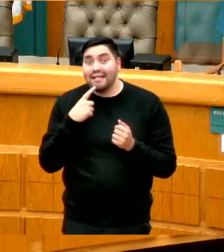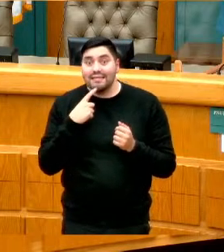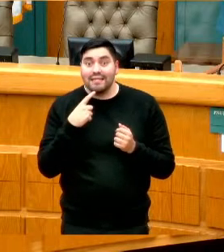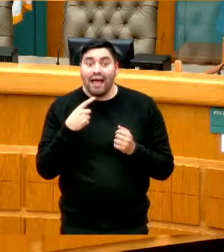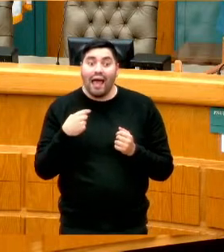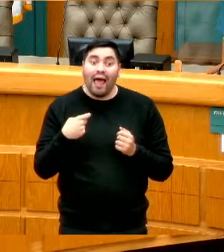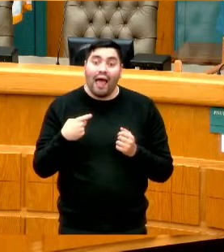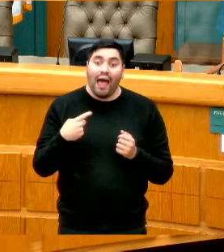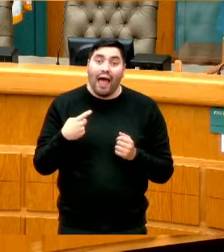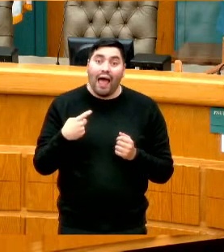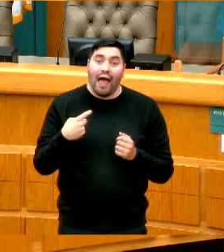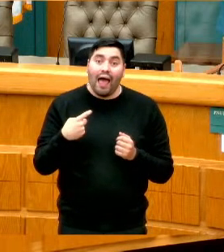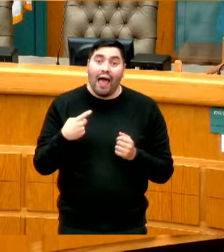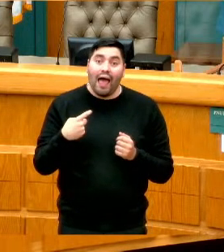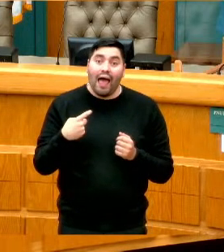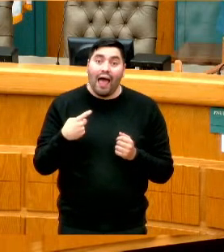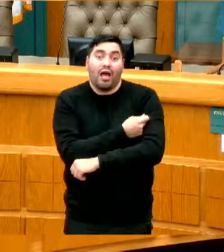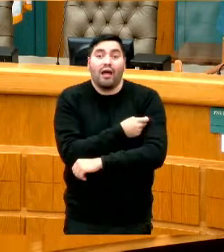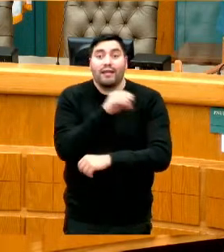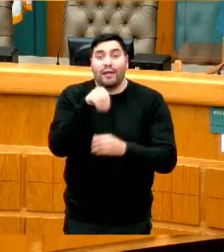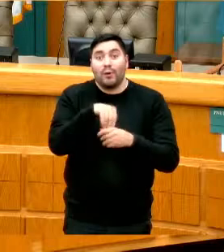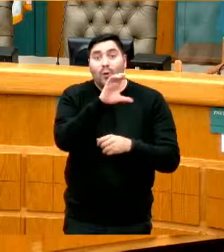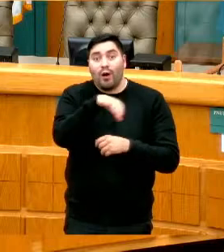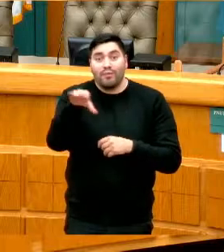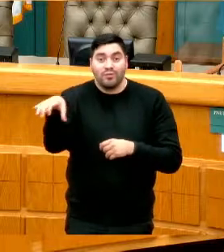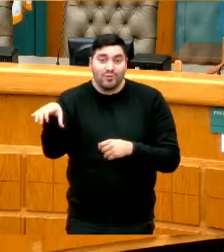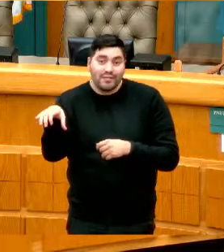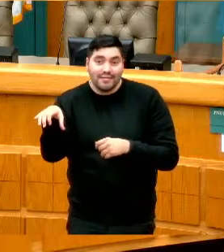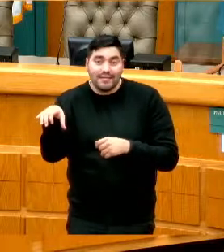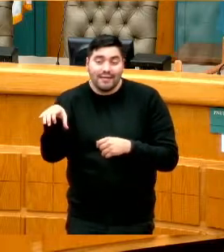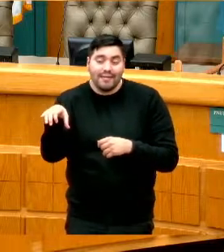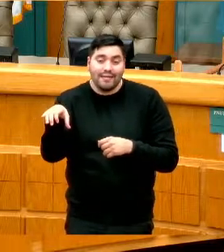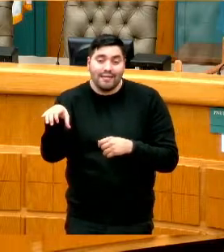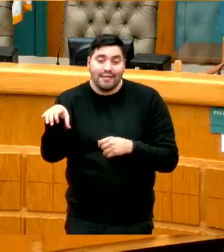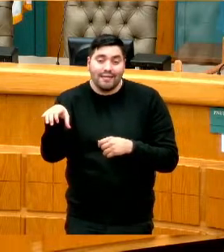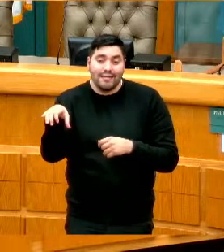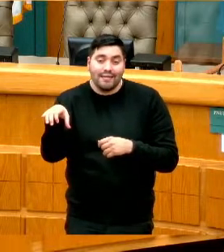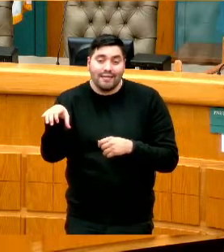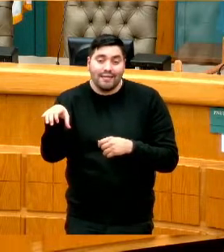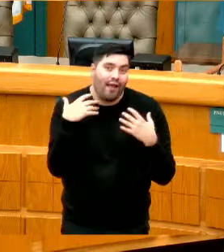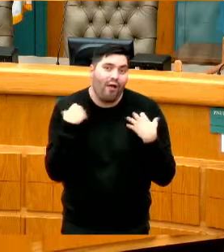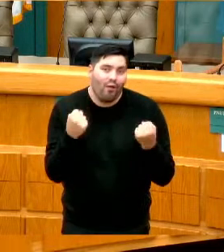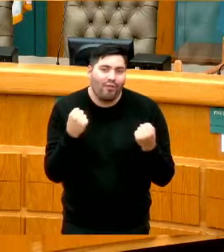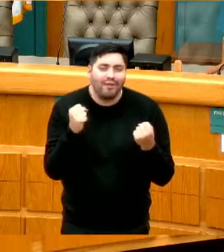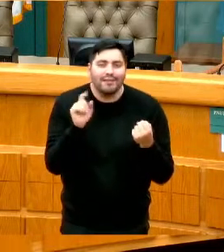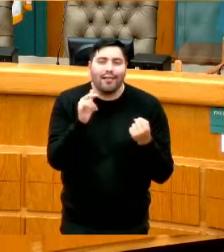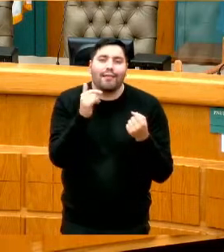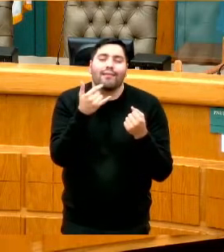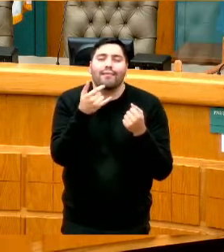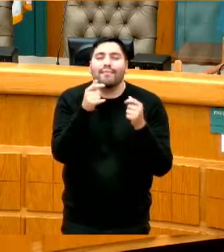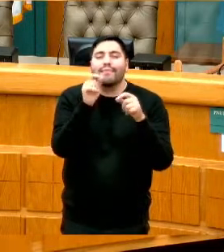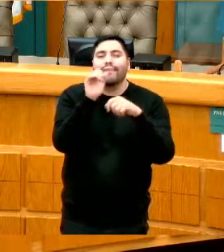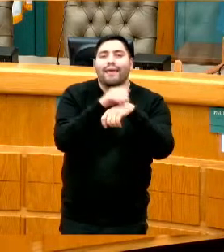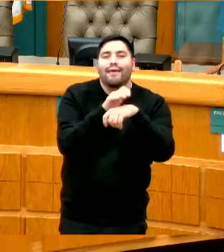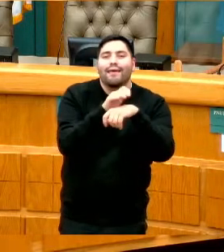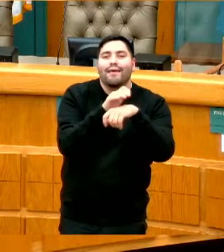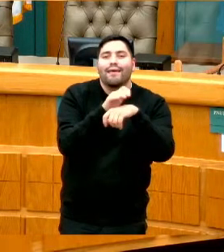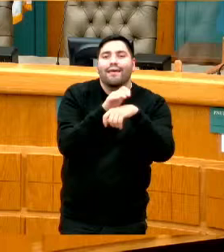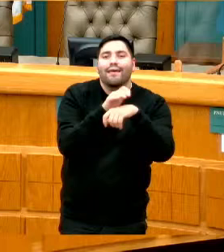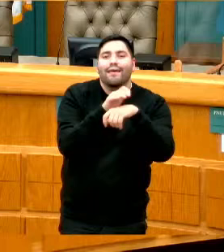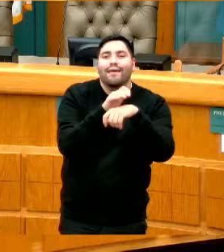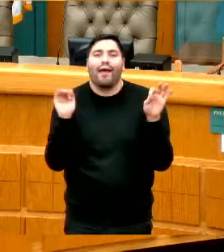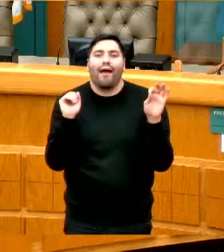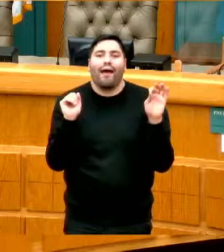Corpus Christi, do it for your health." A little pun on words, a play on words here. But we appreciate that